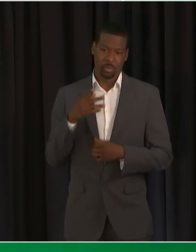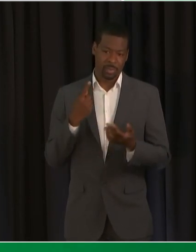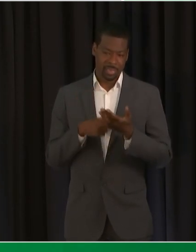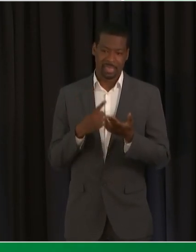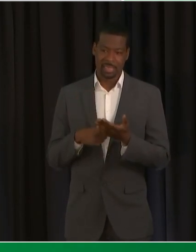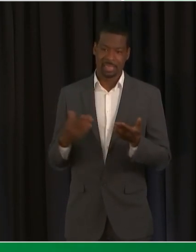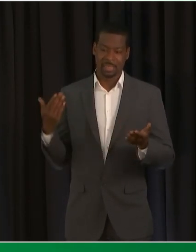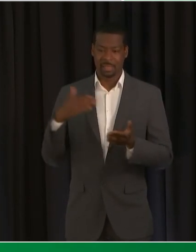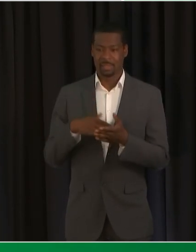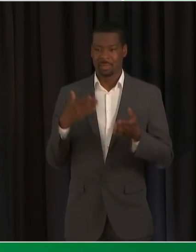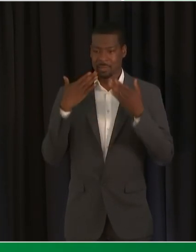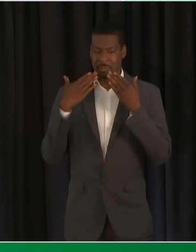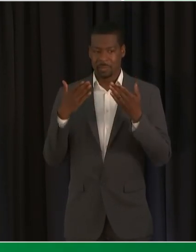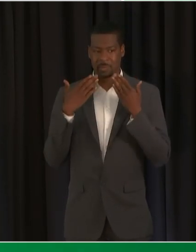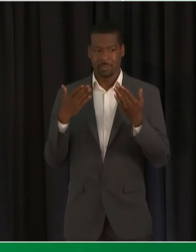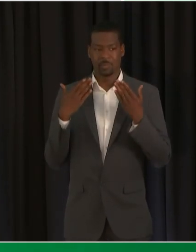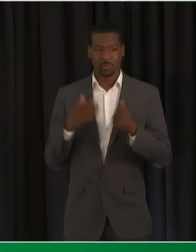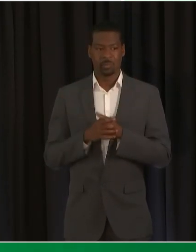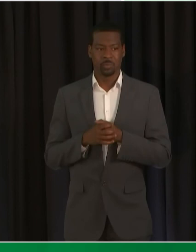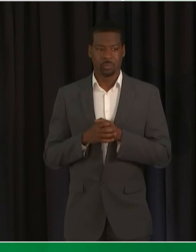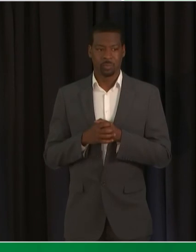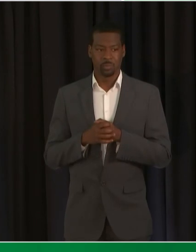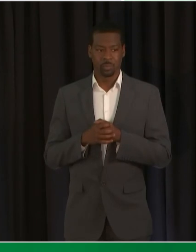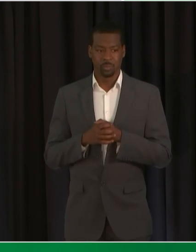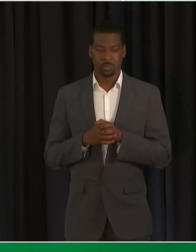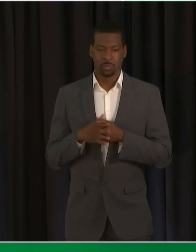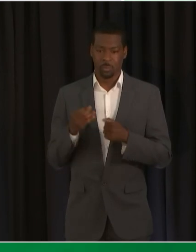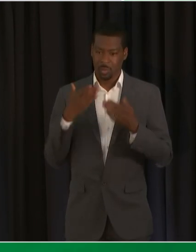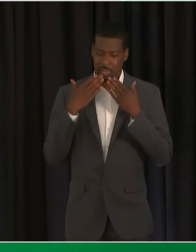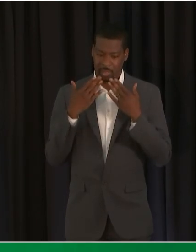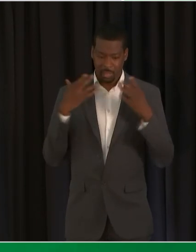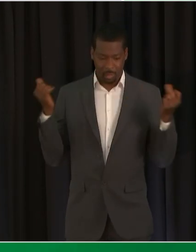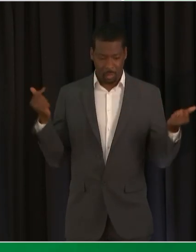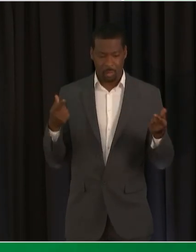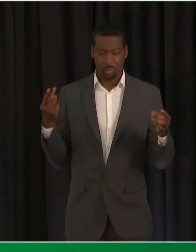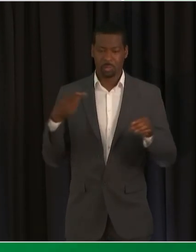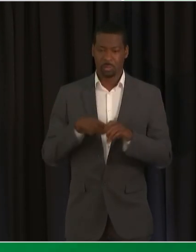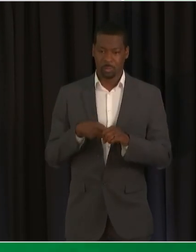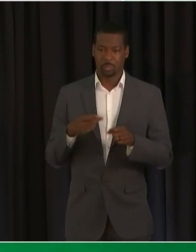the so that we can nearest adhere to the fire guidance. So with that, I want to thank